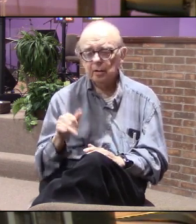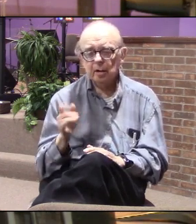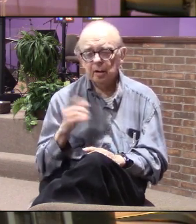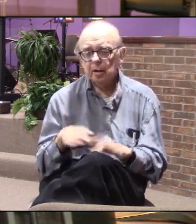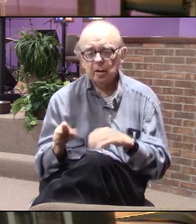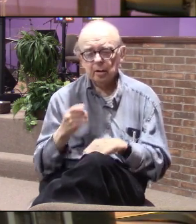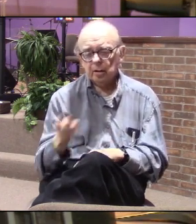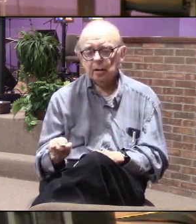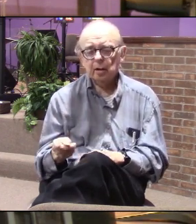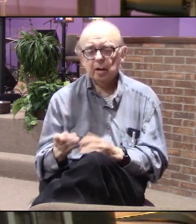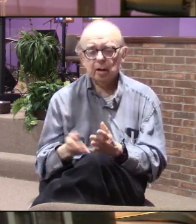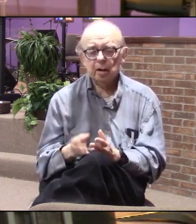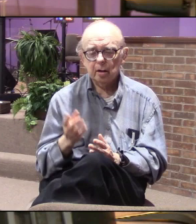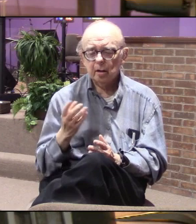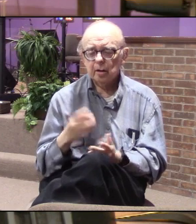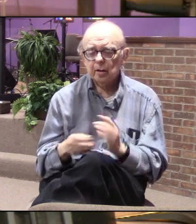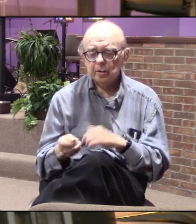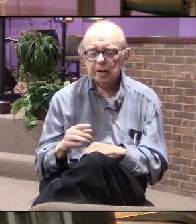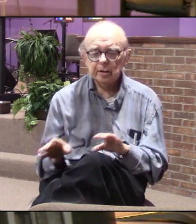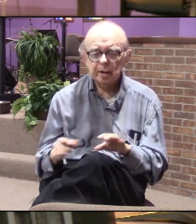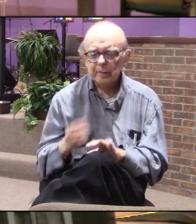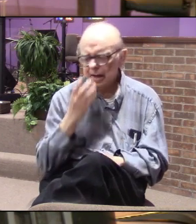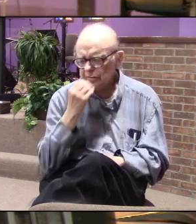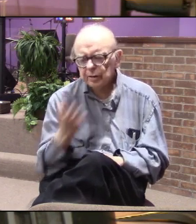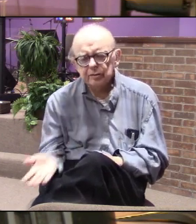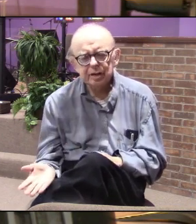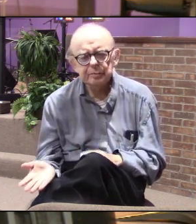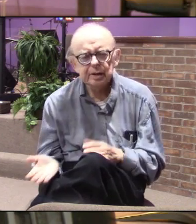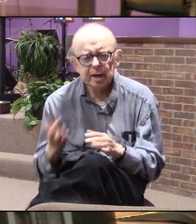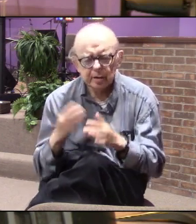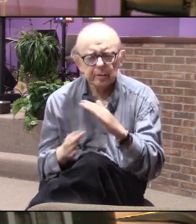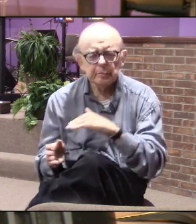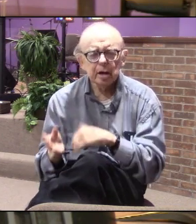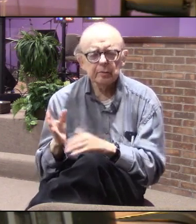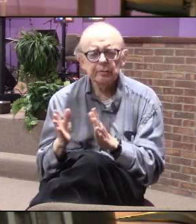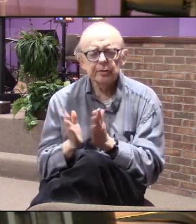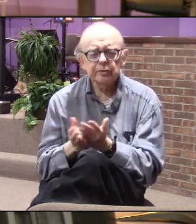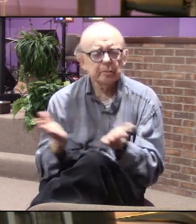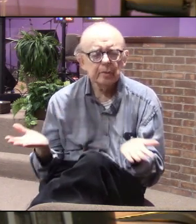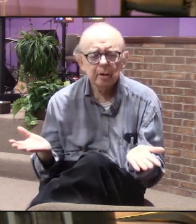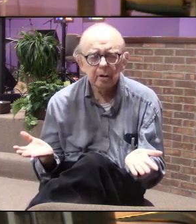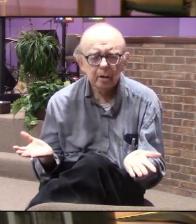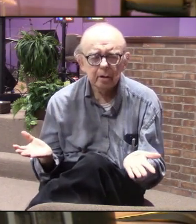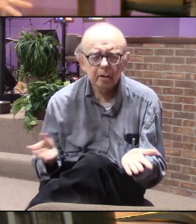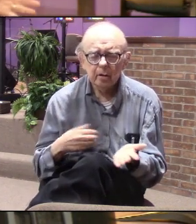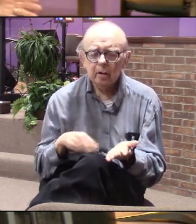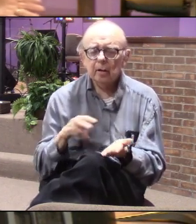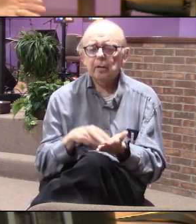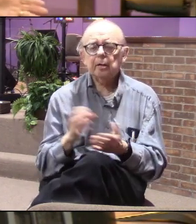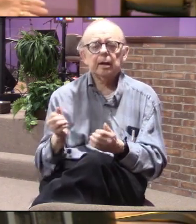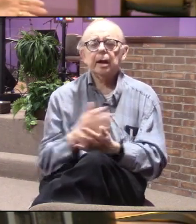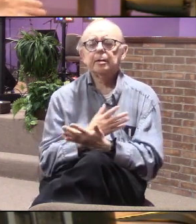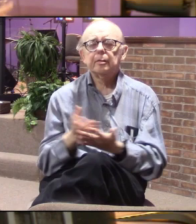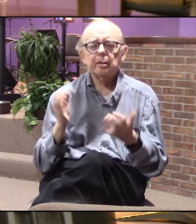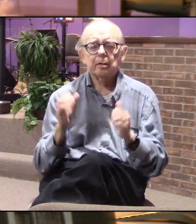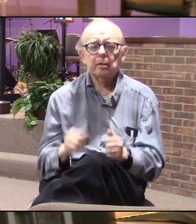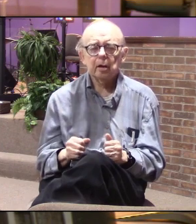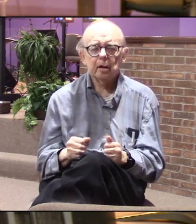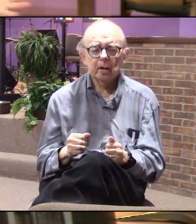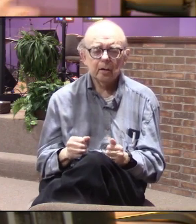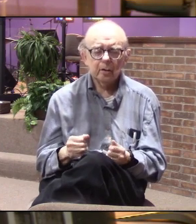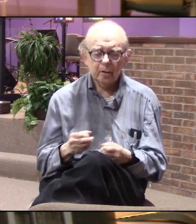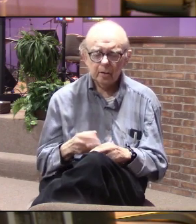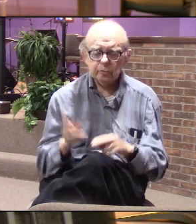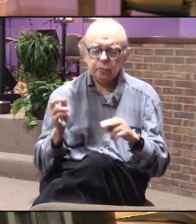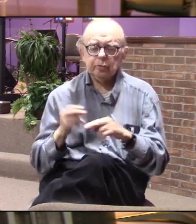doing down here? The captain came down and said, what are you doing asleep? We've been up here doing everything we can to lighten